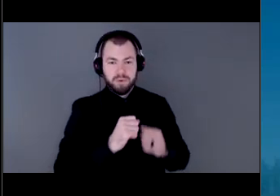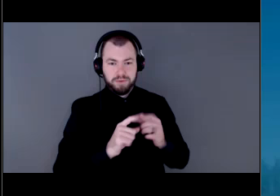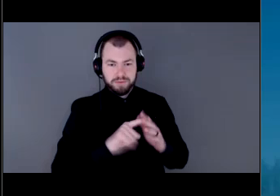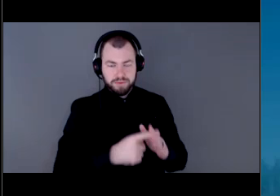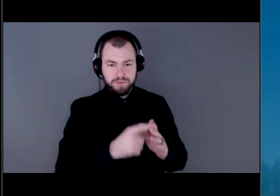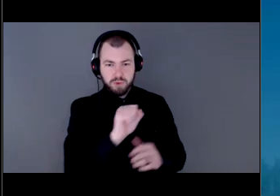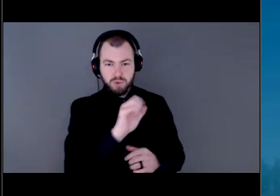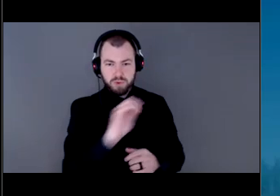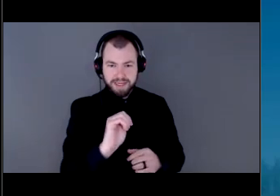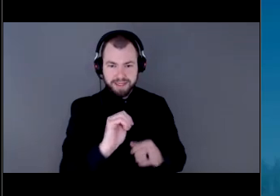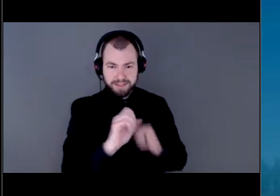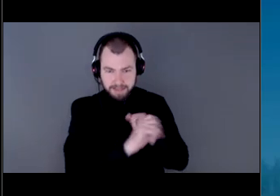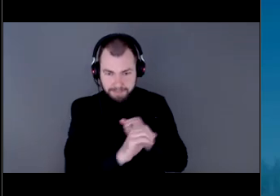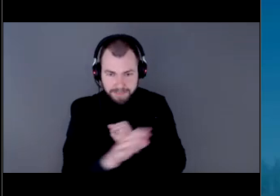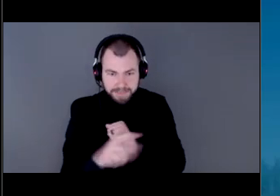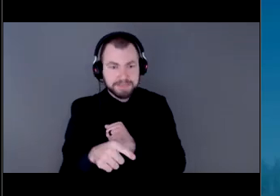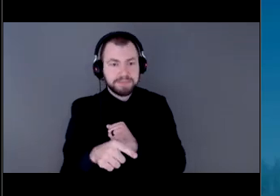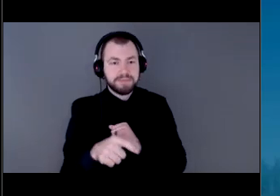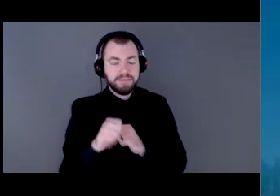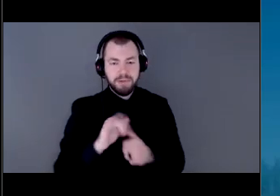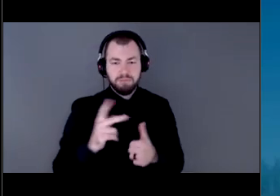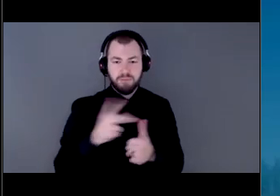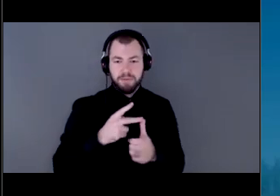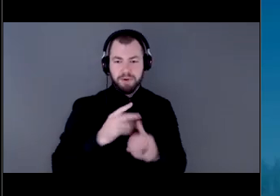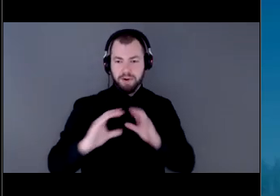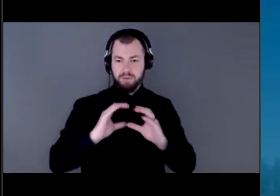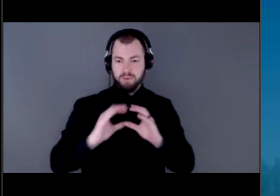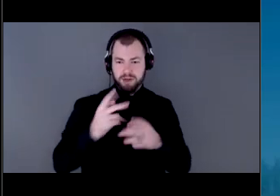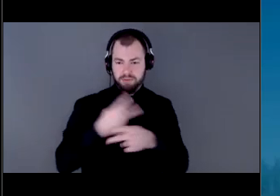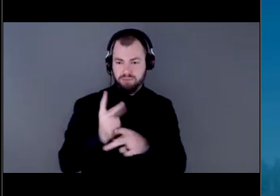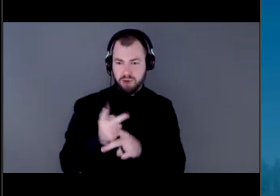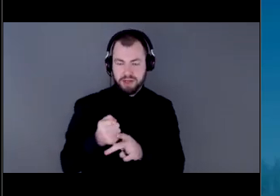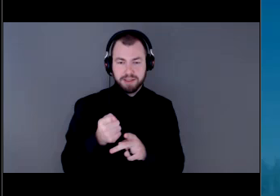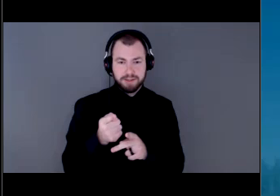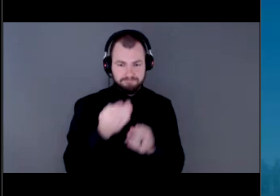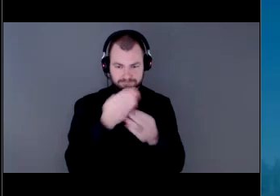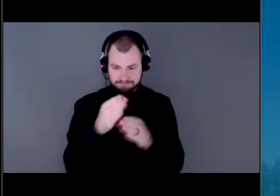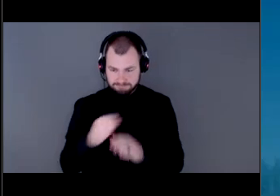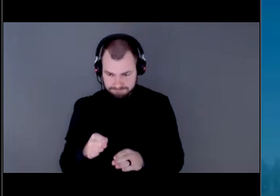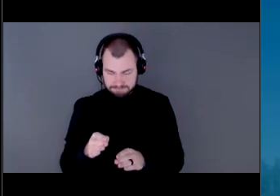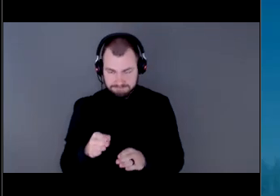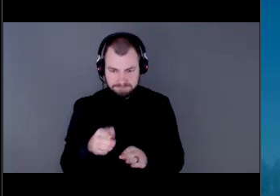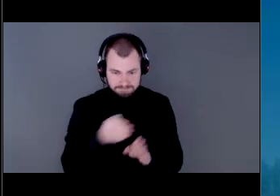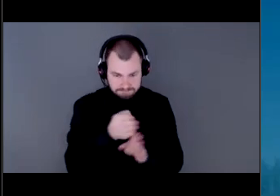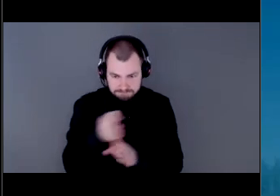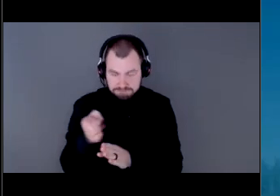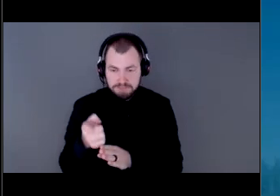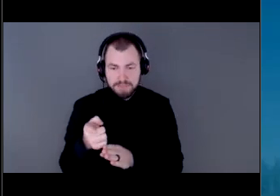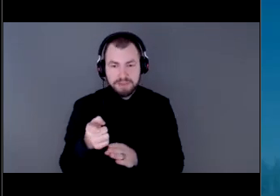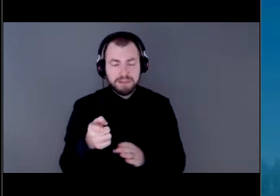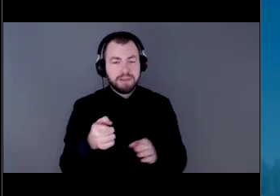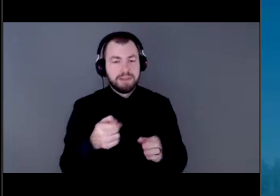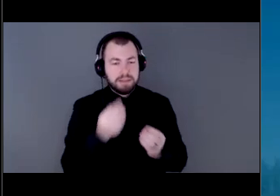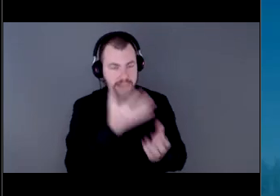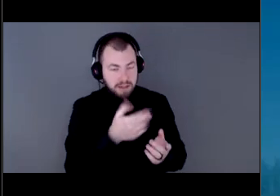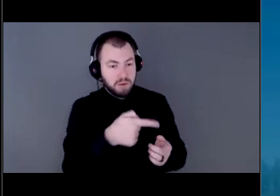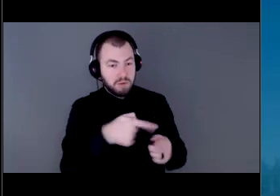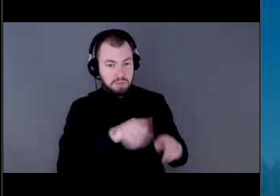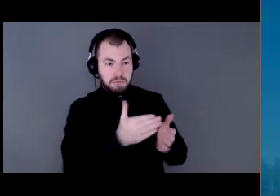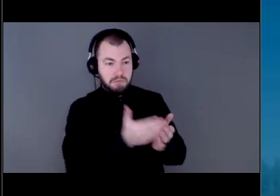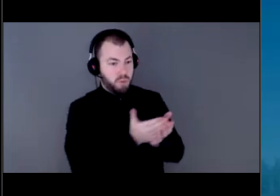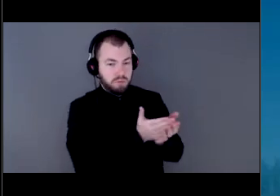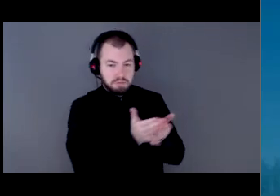breaking that primary communication product into sections and literally saying, you know, as you're navigating your boat,